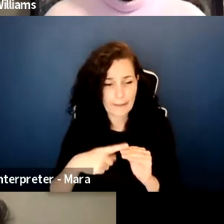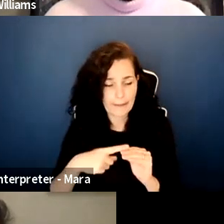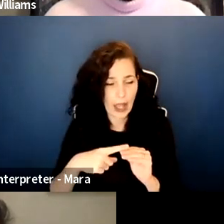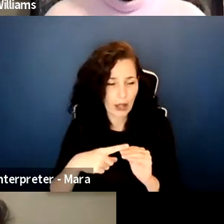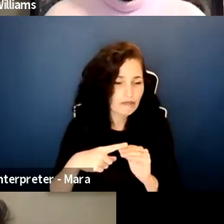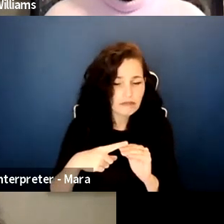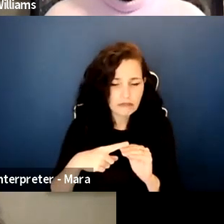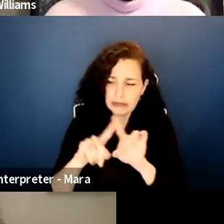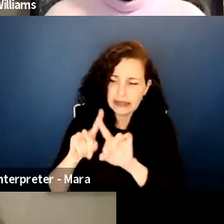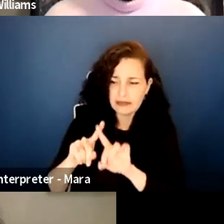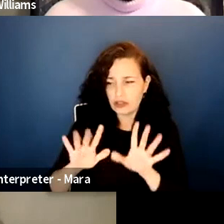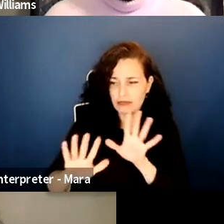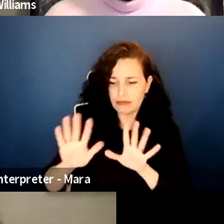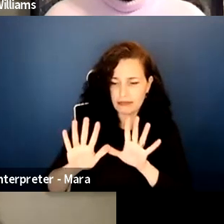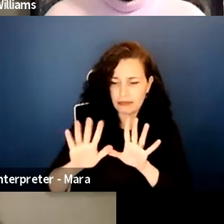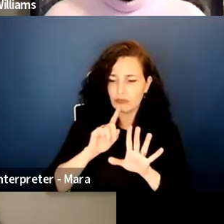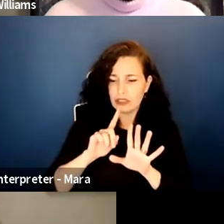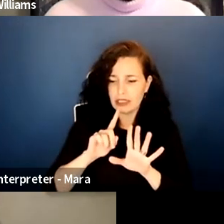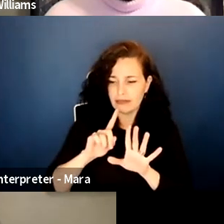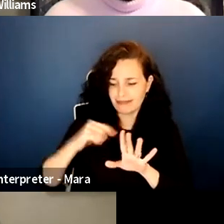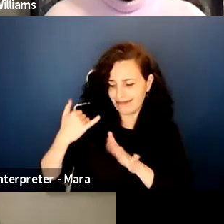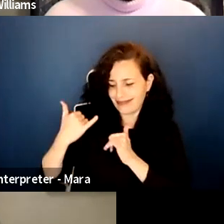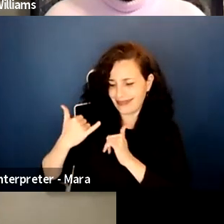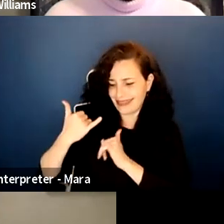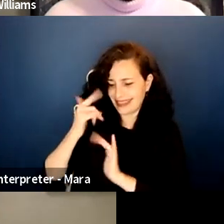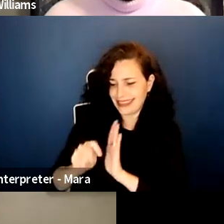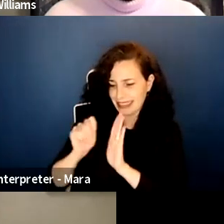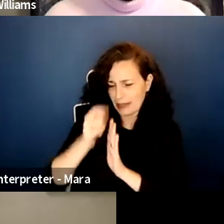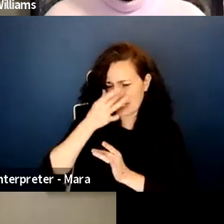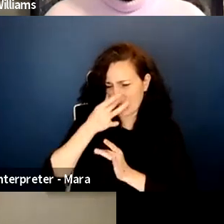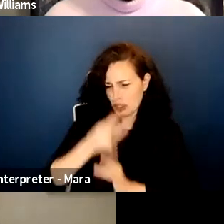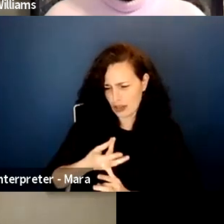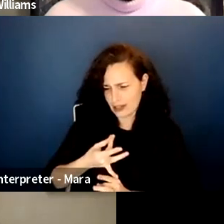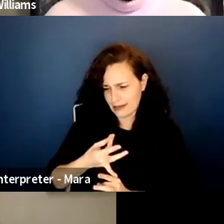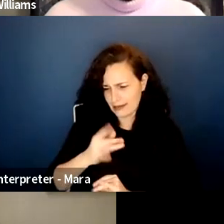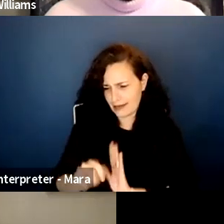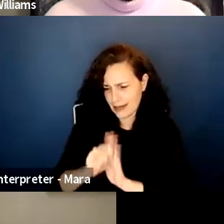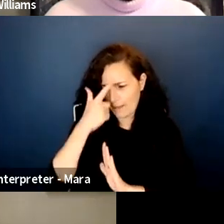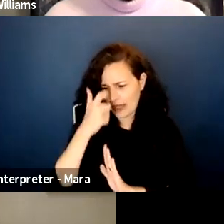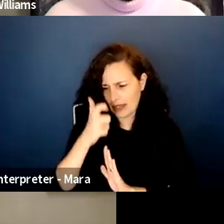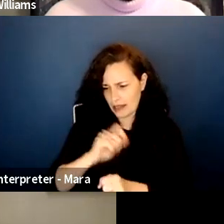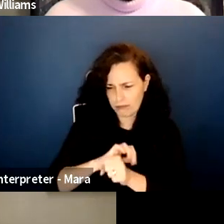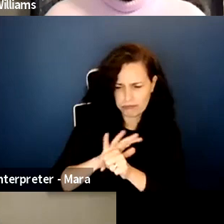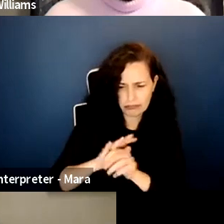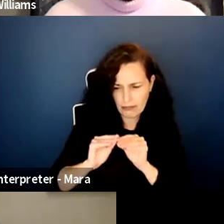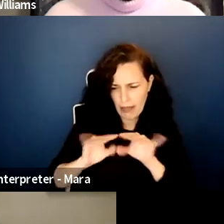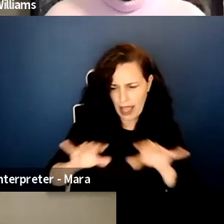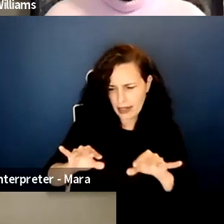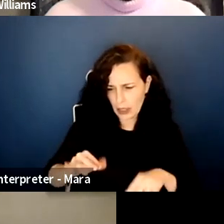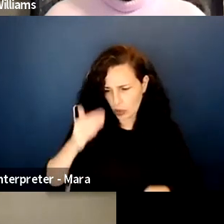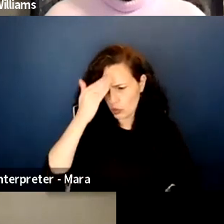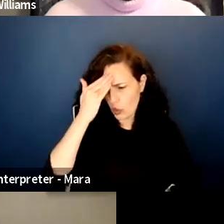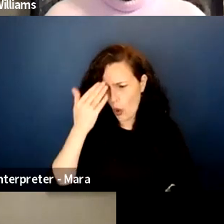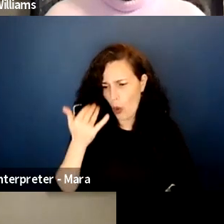in interesting times. We know almost that, because of particularly the pandemic, and you talked about, this is a new way. This